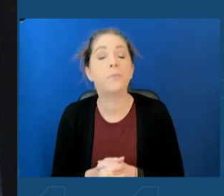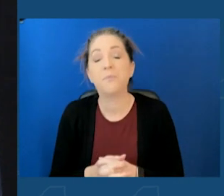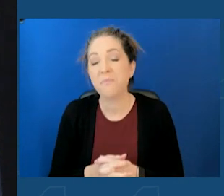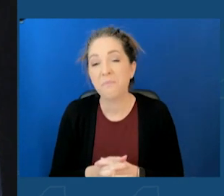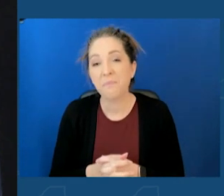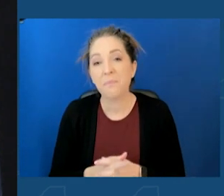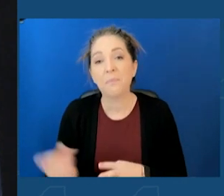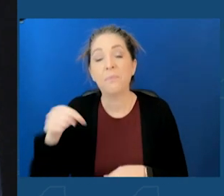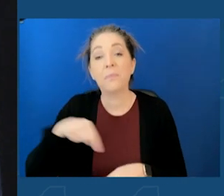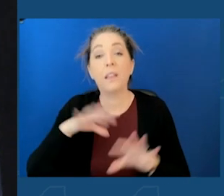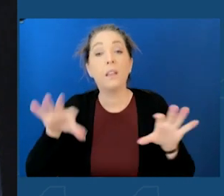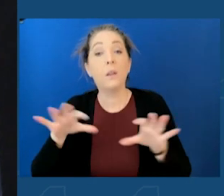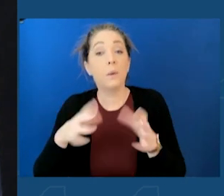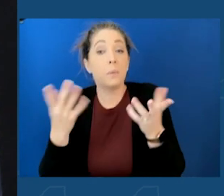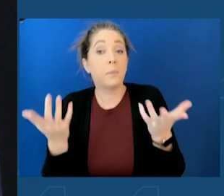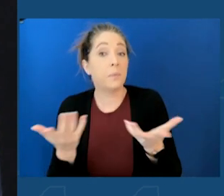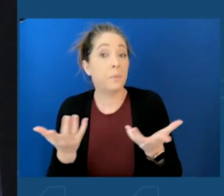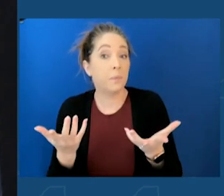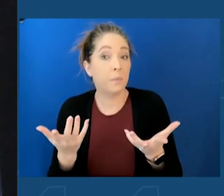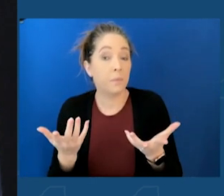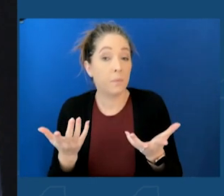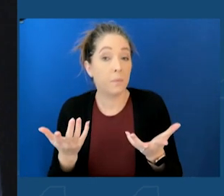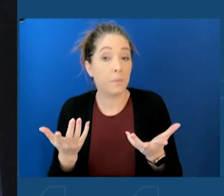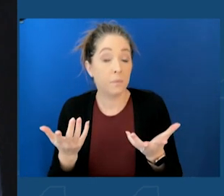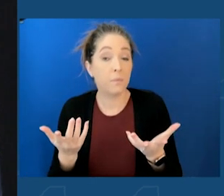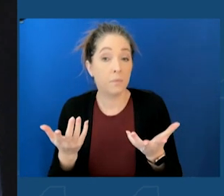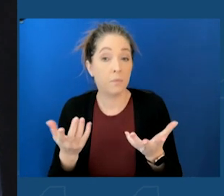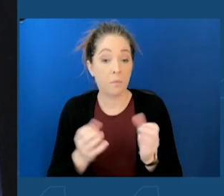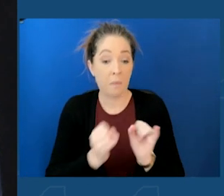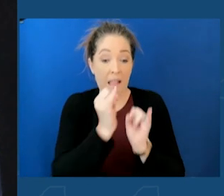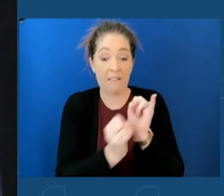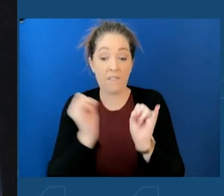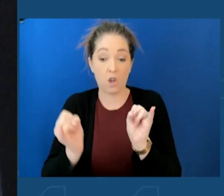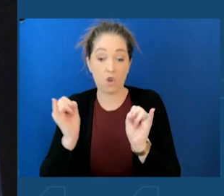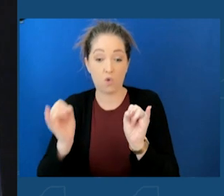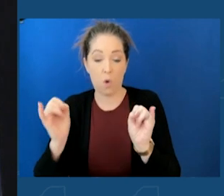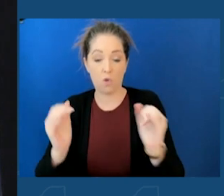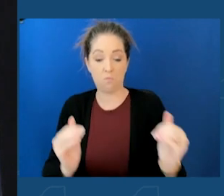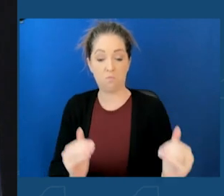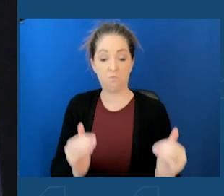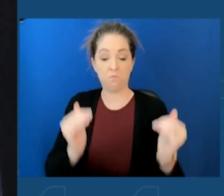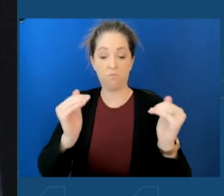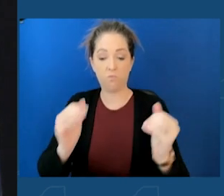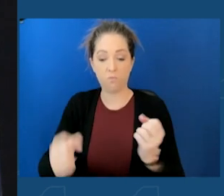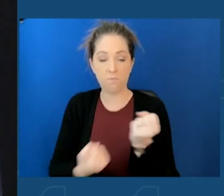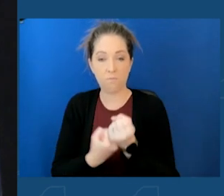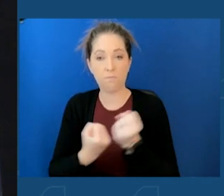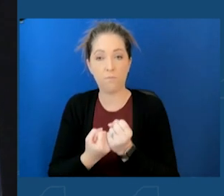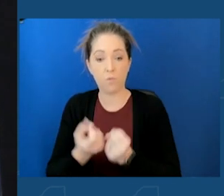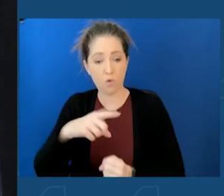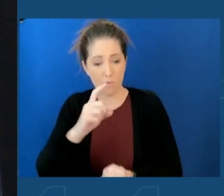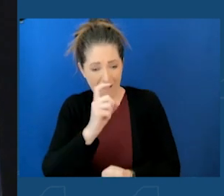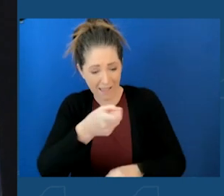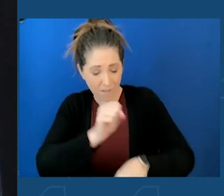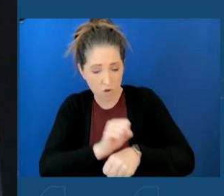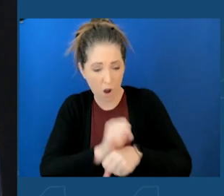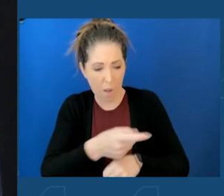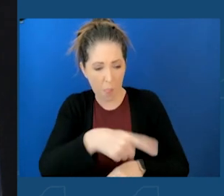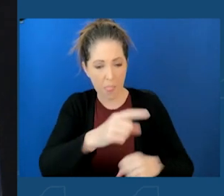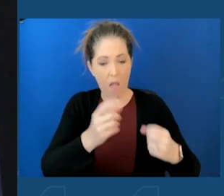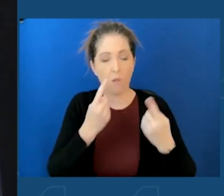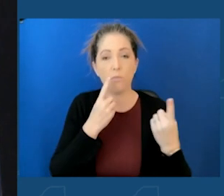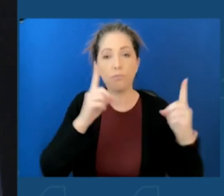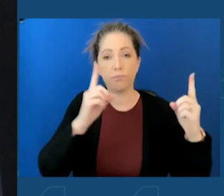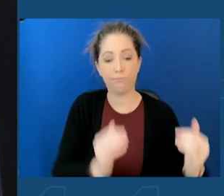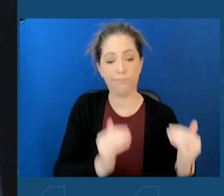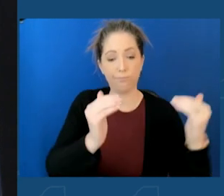it's not only lifting up individuals, because when you give people jobs, you lift them up. Then you lift up